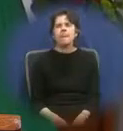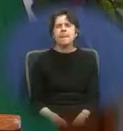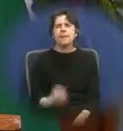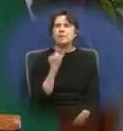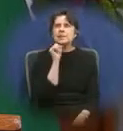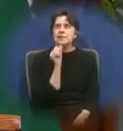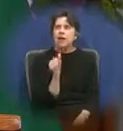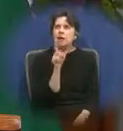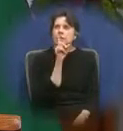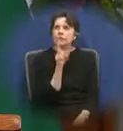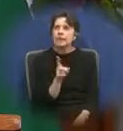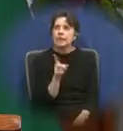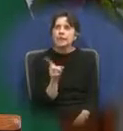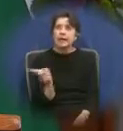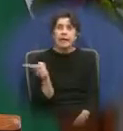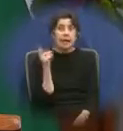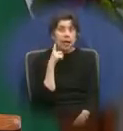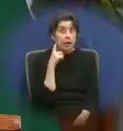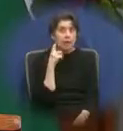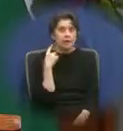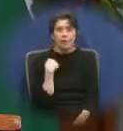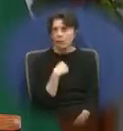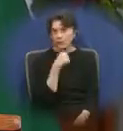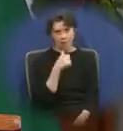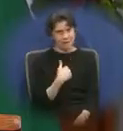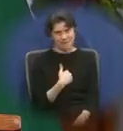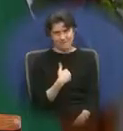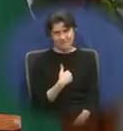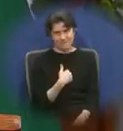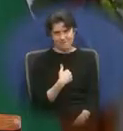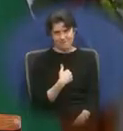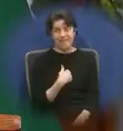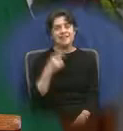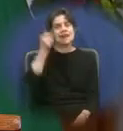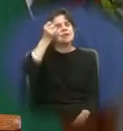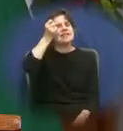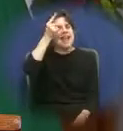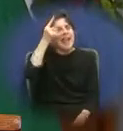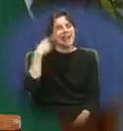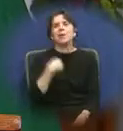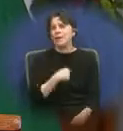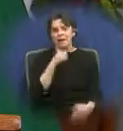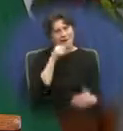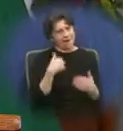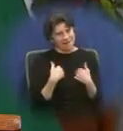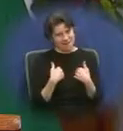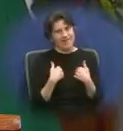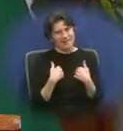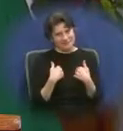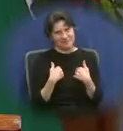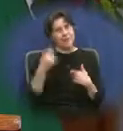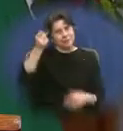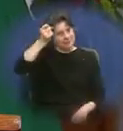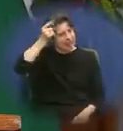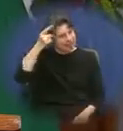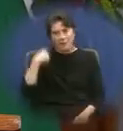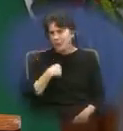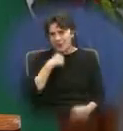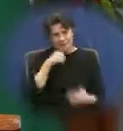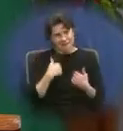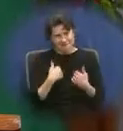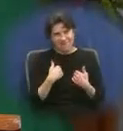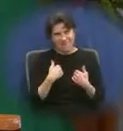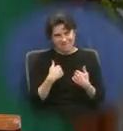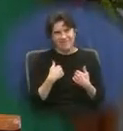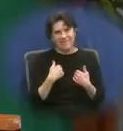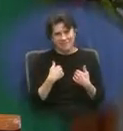so much hearing that we're lacking many times, but it's understanding. It's understanding that we're